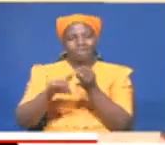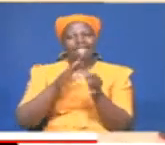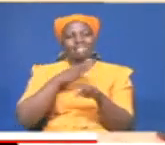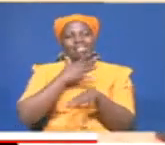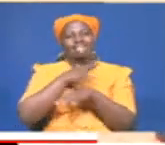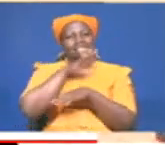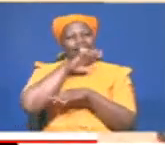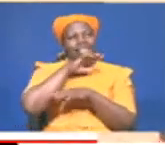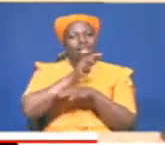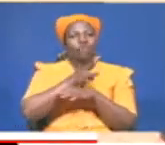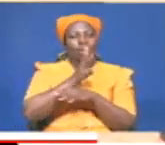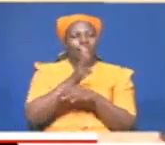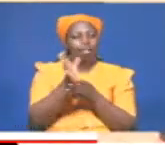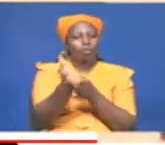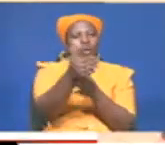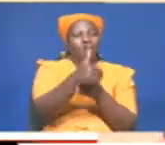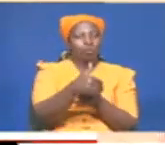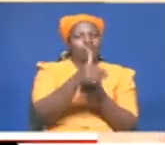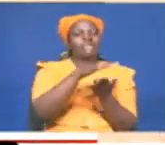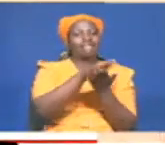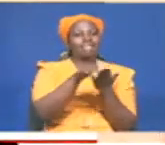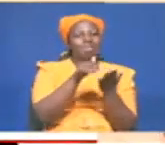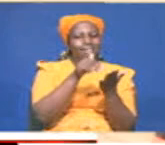wastewater reclamation facility,